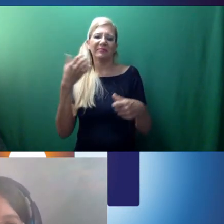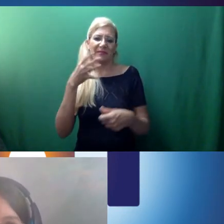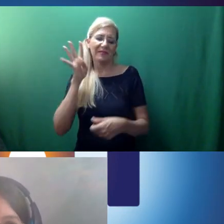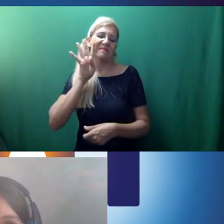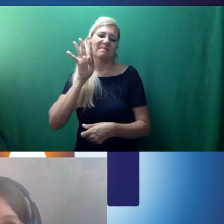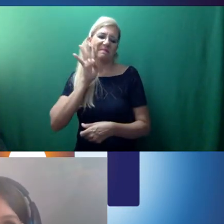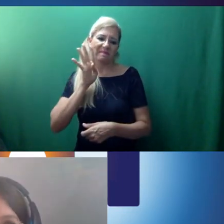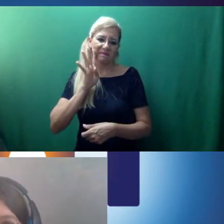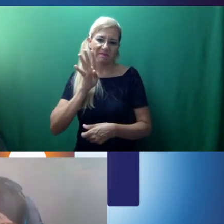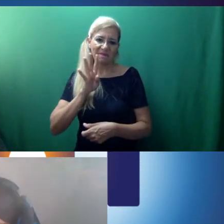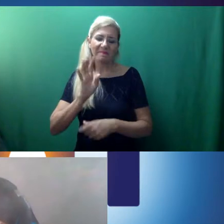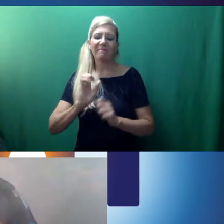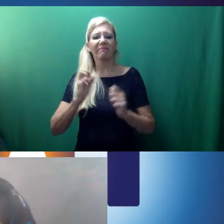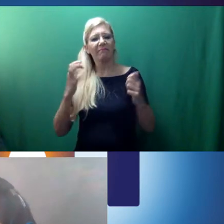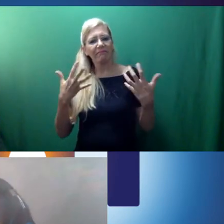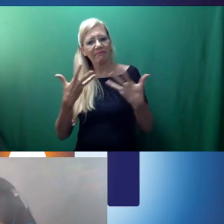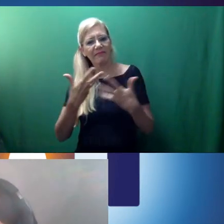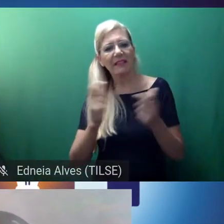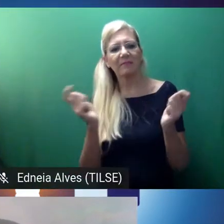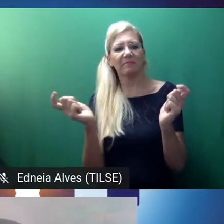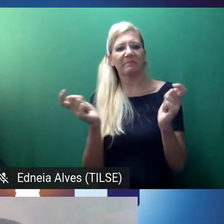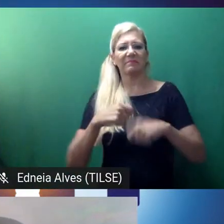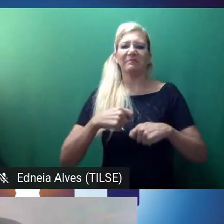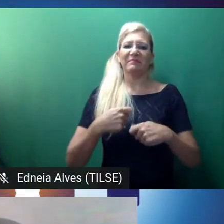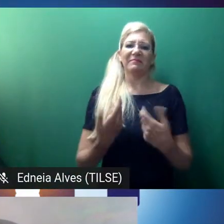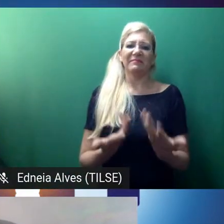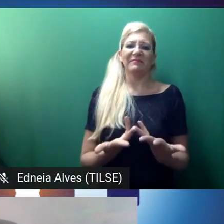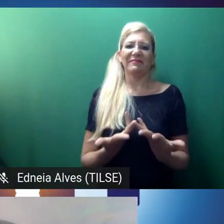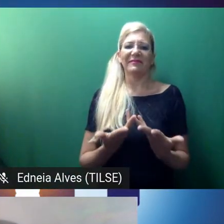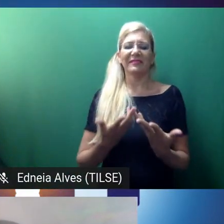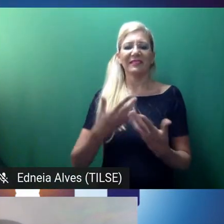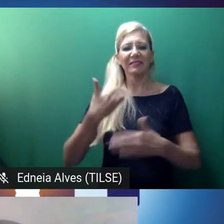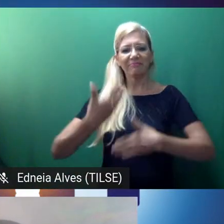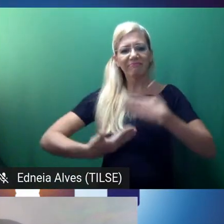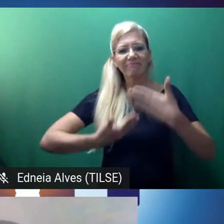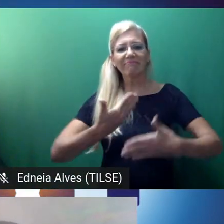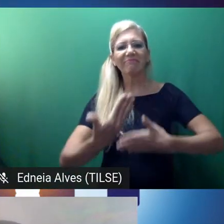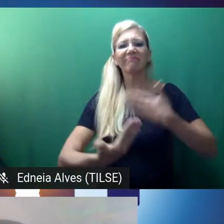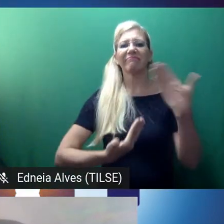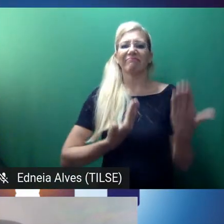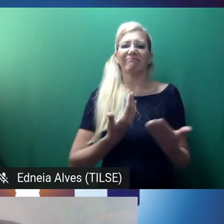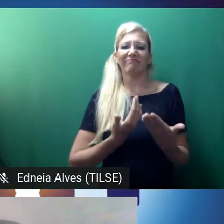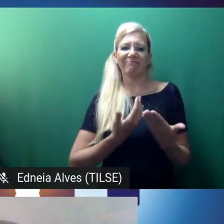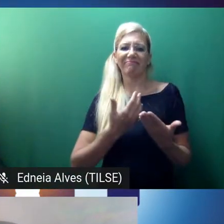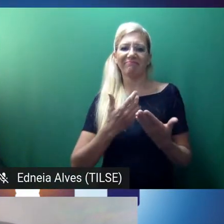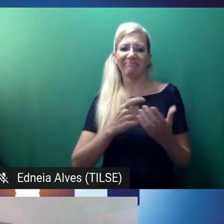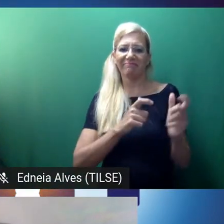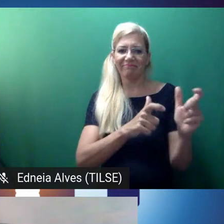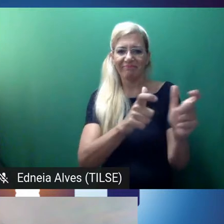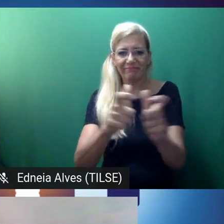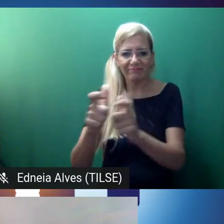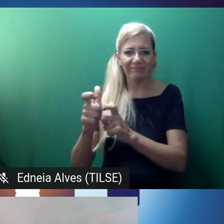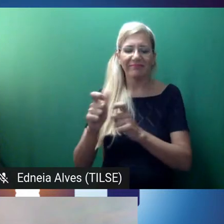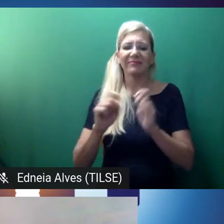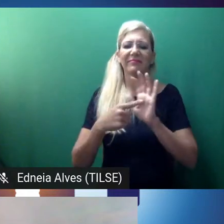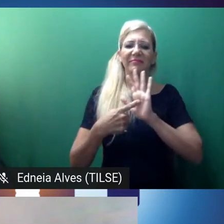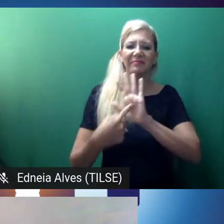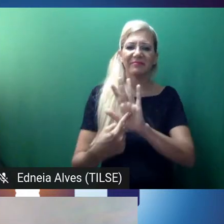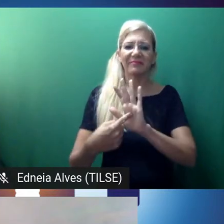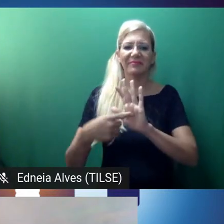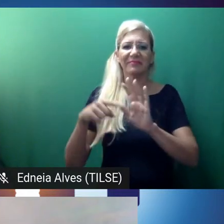to. I know it's a very moving situation, but we're very happy that you shared it with us.